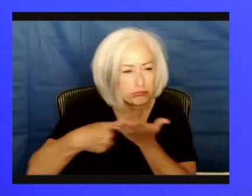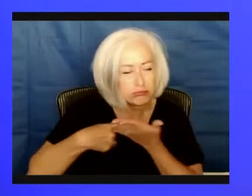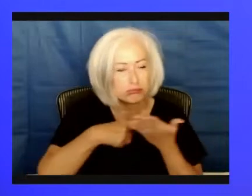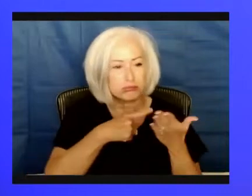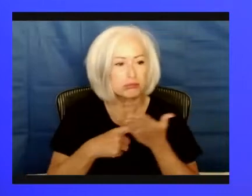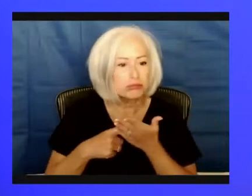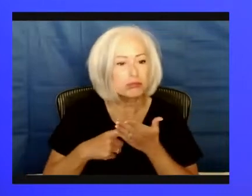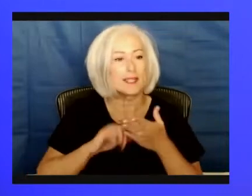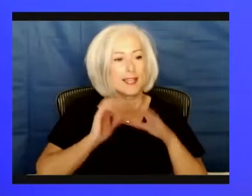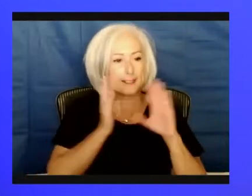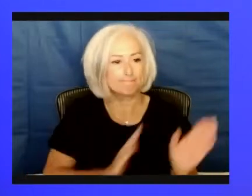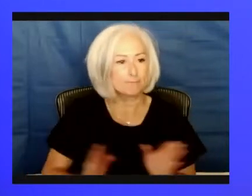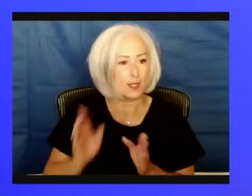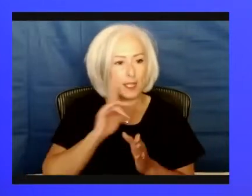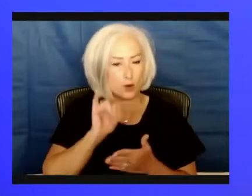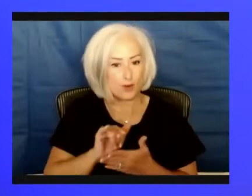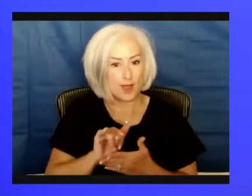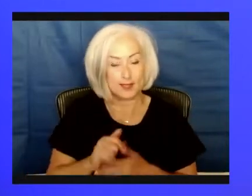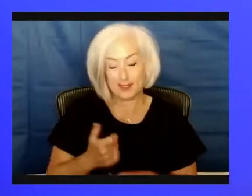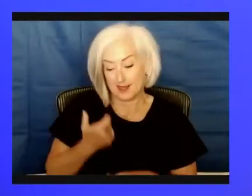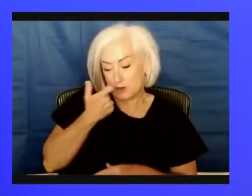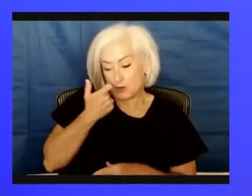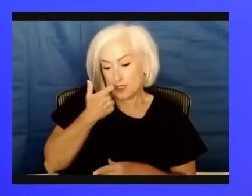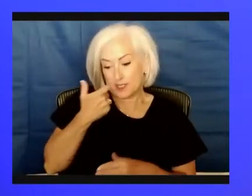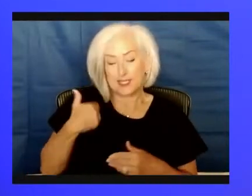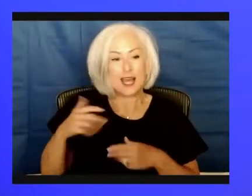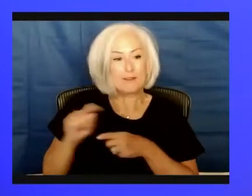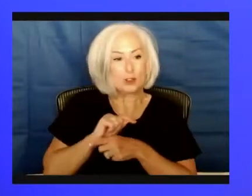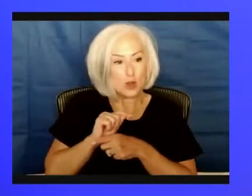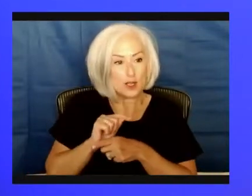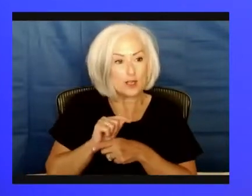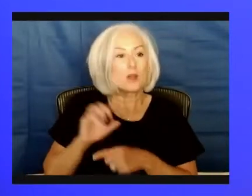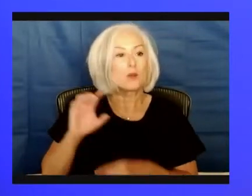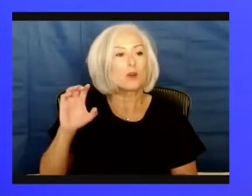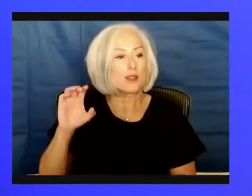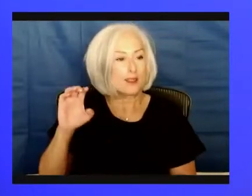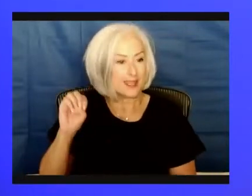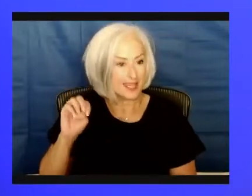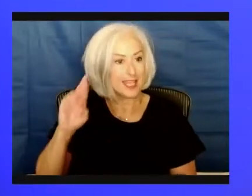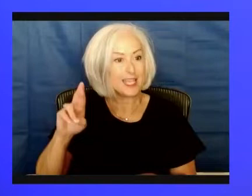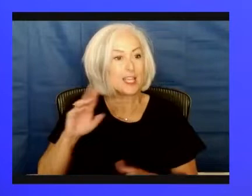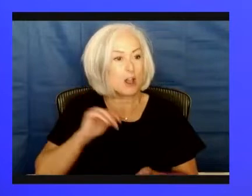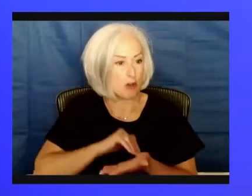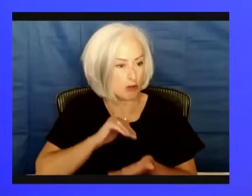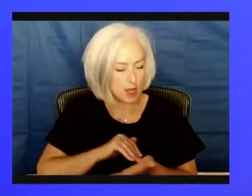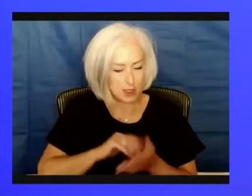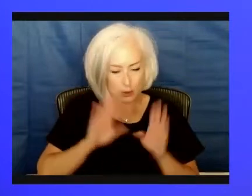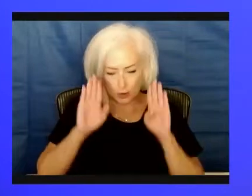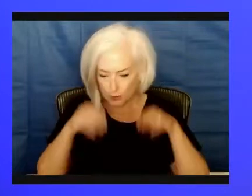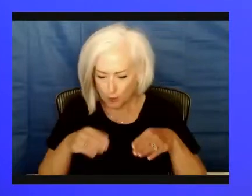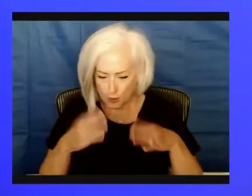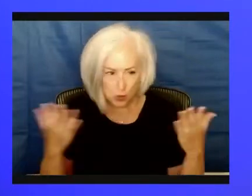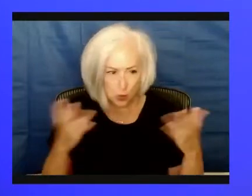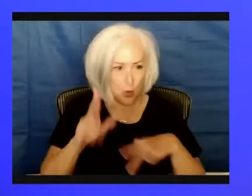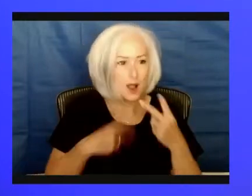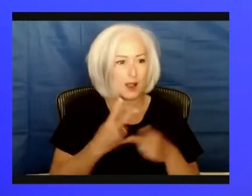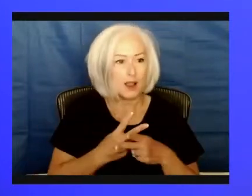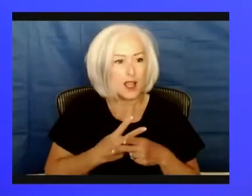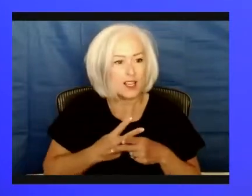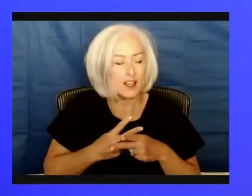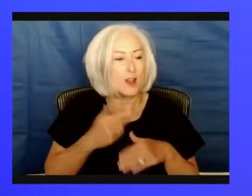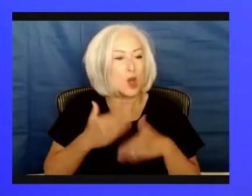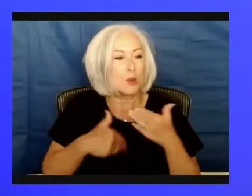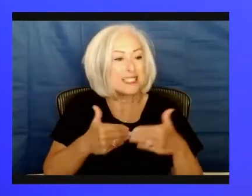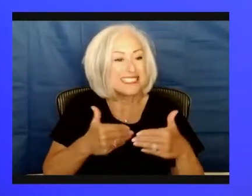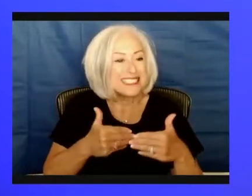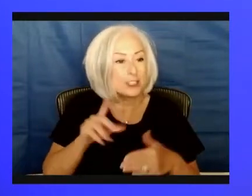center as well. We recently did one with our emergency medicine residents, focused on the types of procedures that they would be doing in a mass casualty scenario.